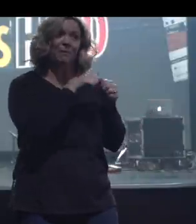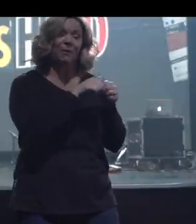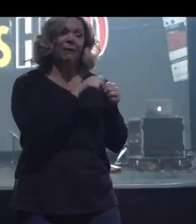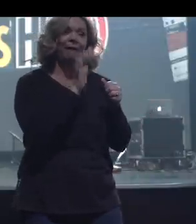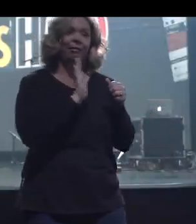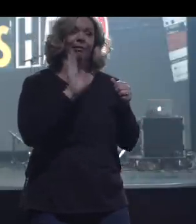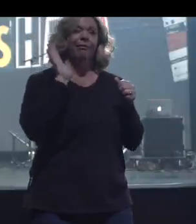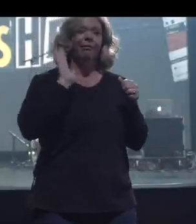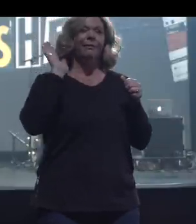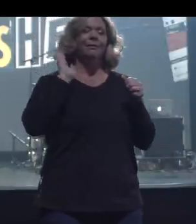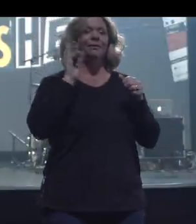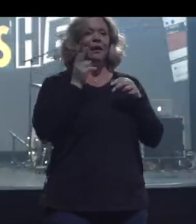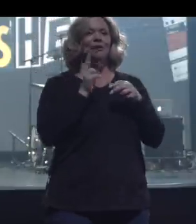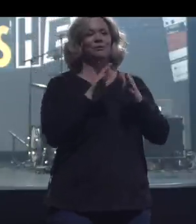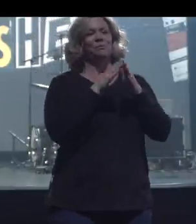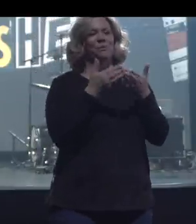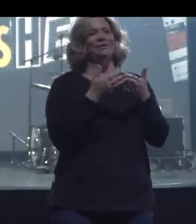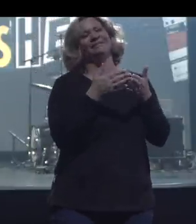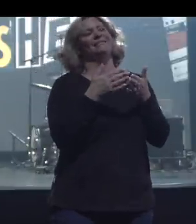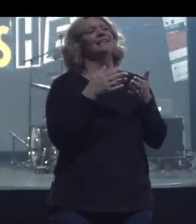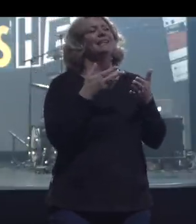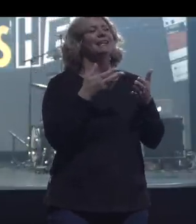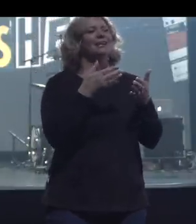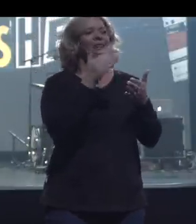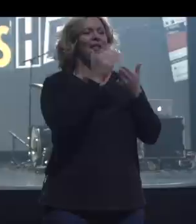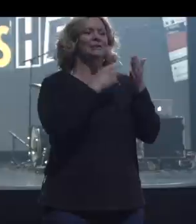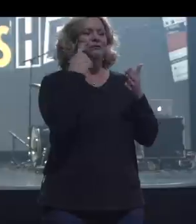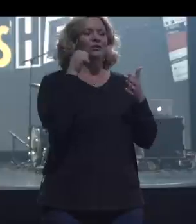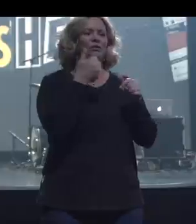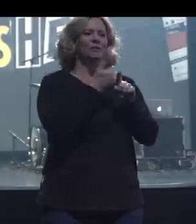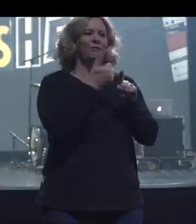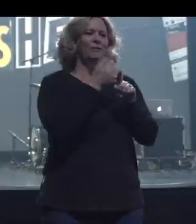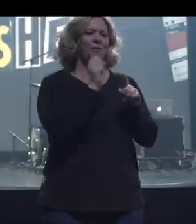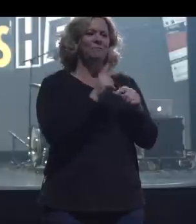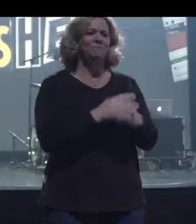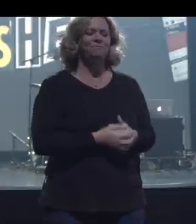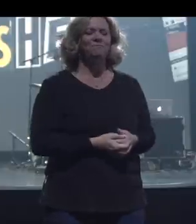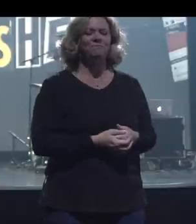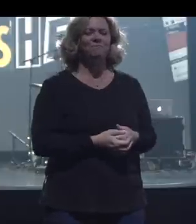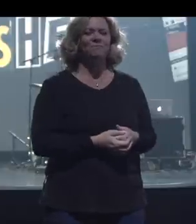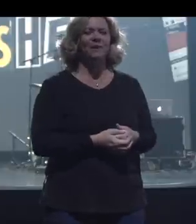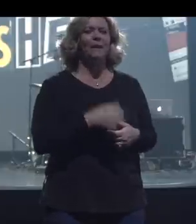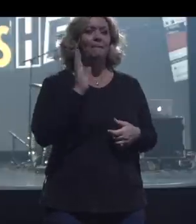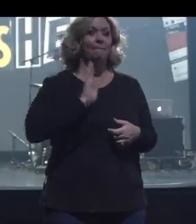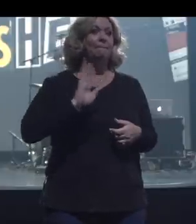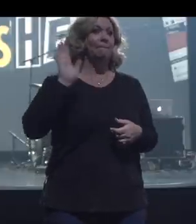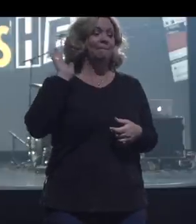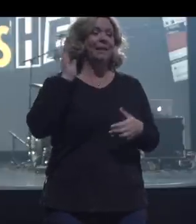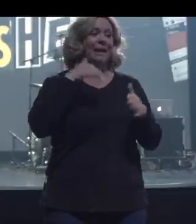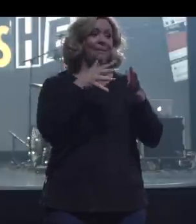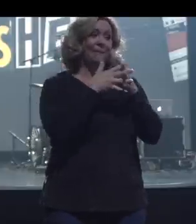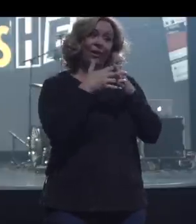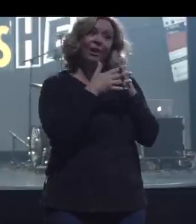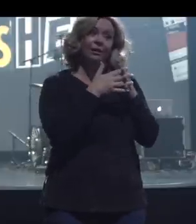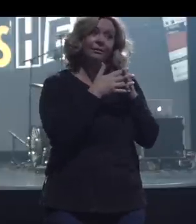have to go back to the history books and like do a little history lesson for yourself. But back in the day in America, this is gonna sound crazy. I know it